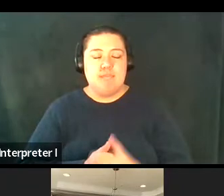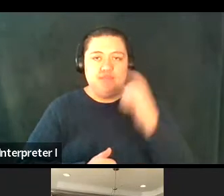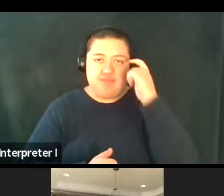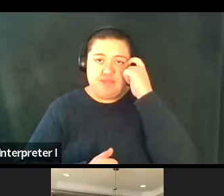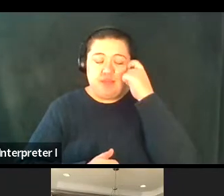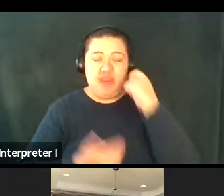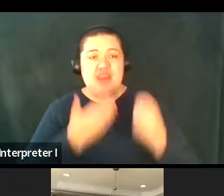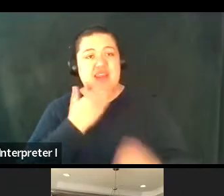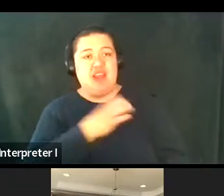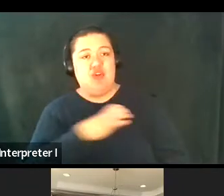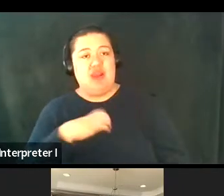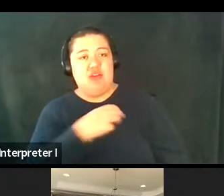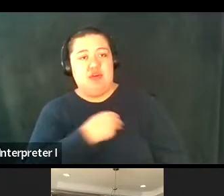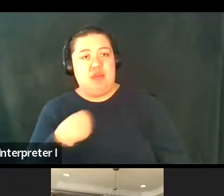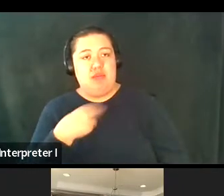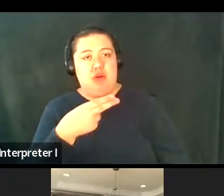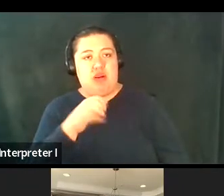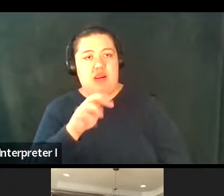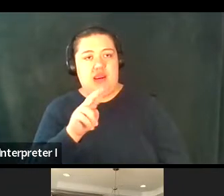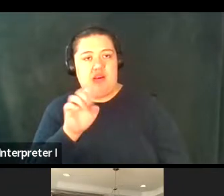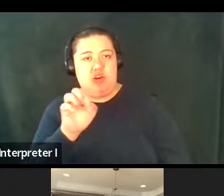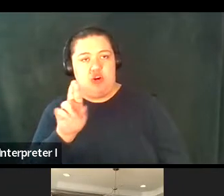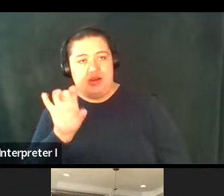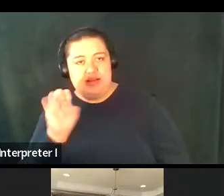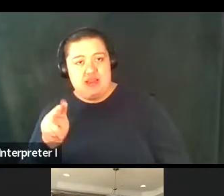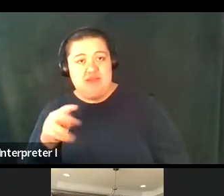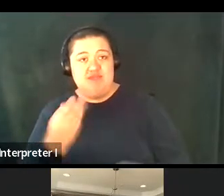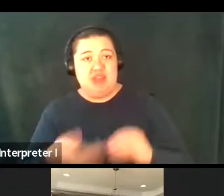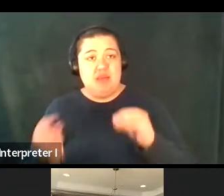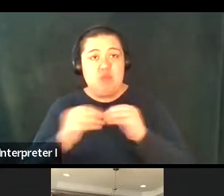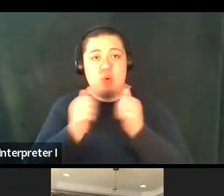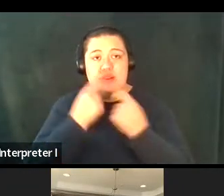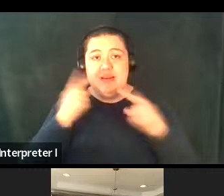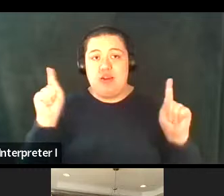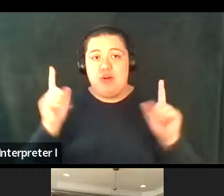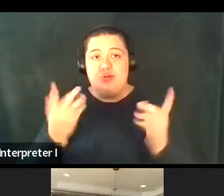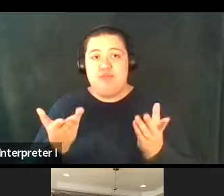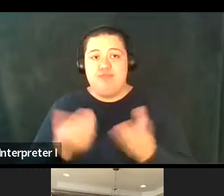Thank you, Councilmember Henderson. Further on the declaration.